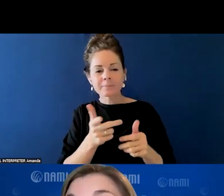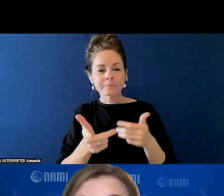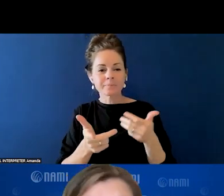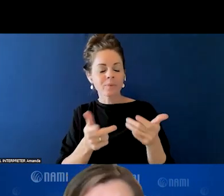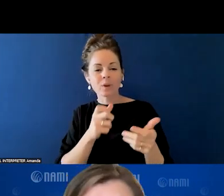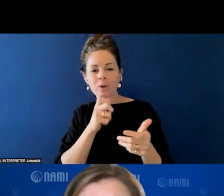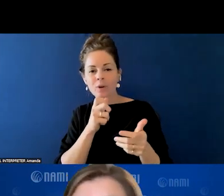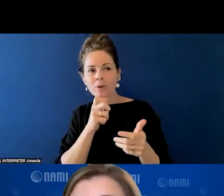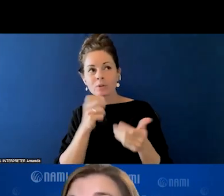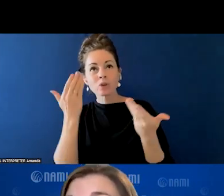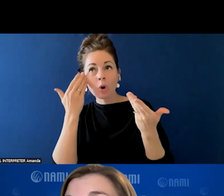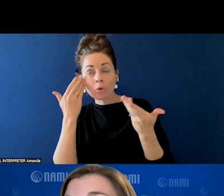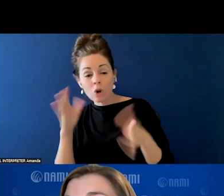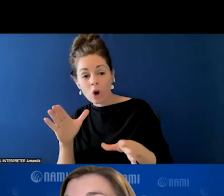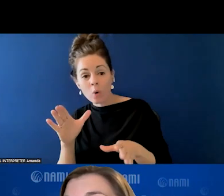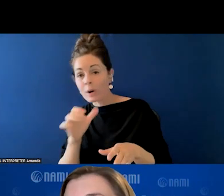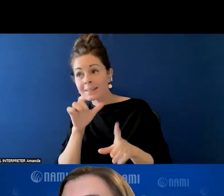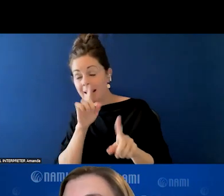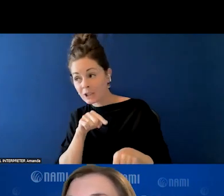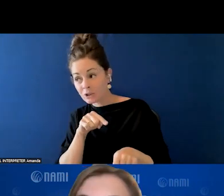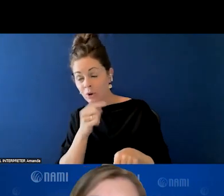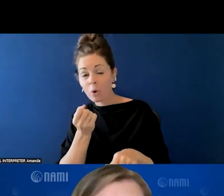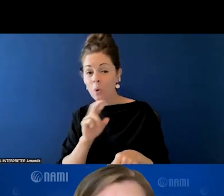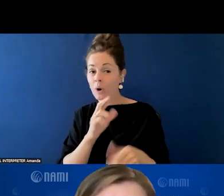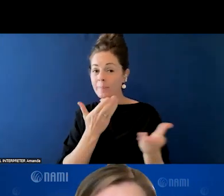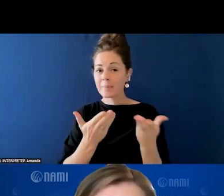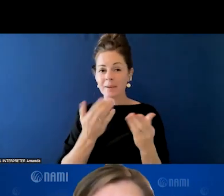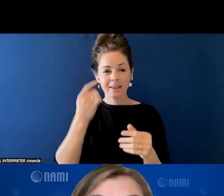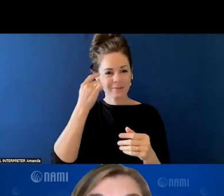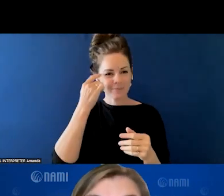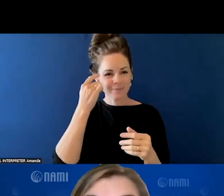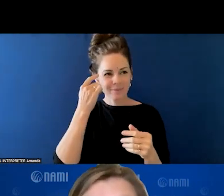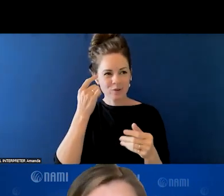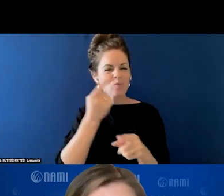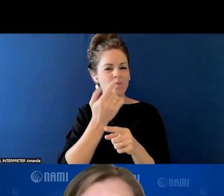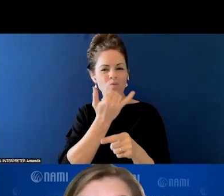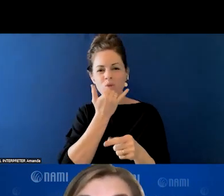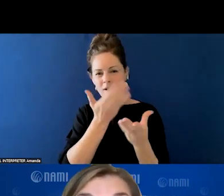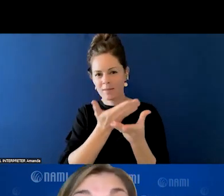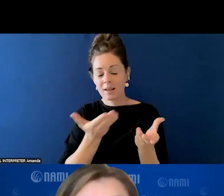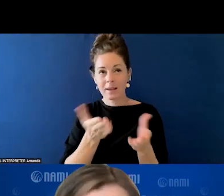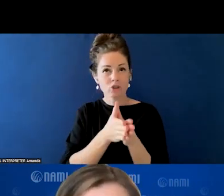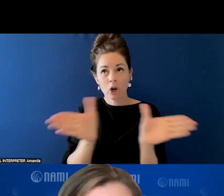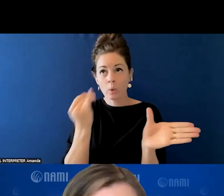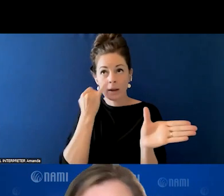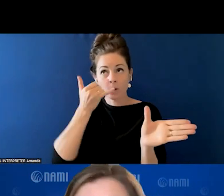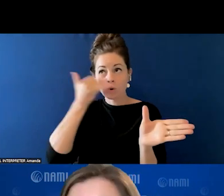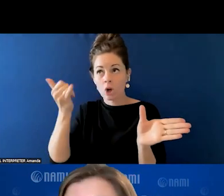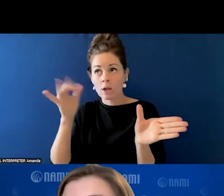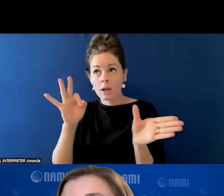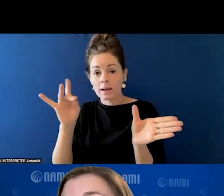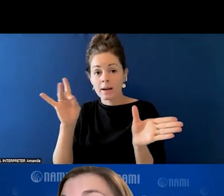they either don't know and didn't answer, or they might think the wrong thing. They might think that generally, if you call 988, you're gonna get an